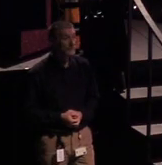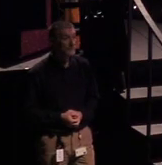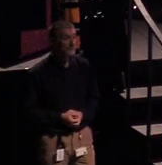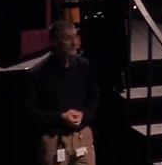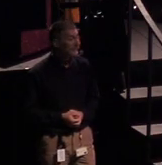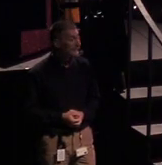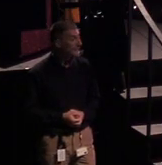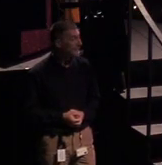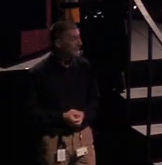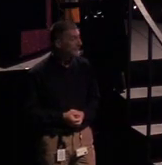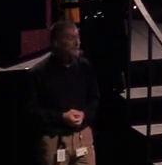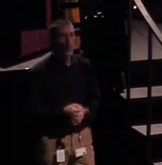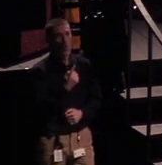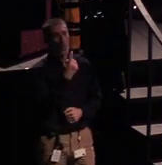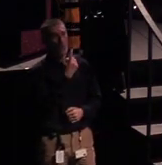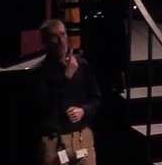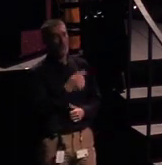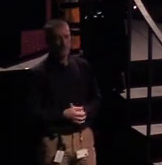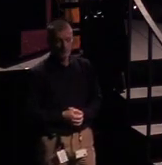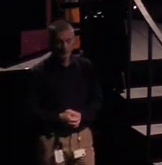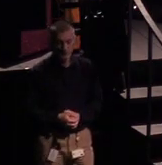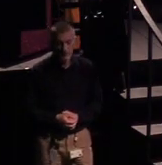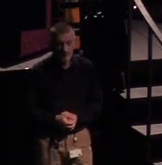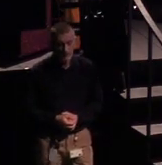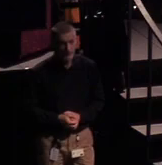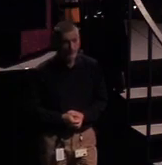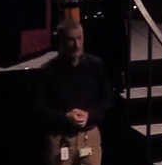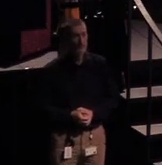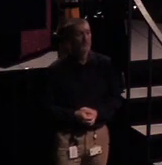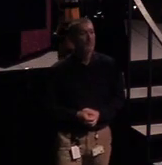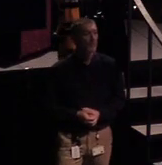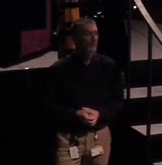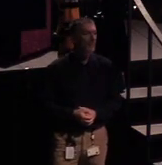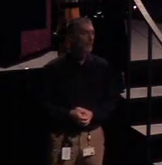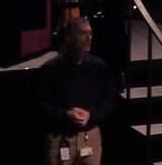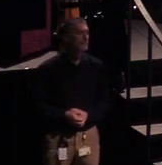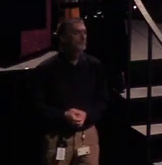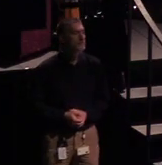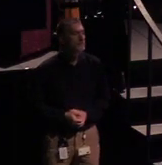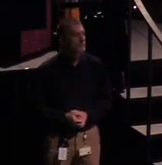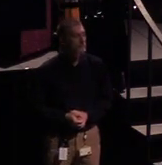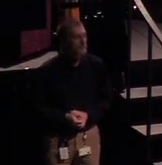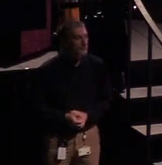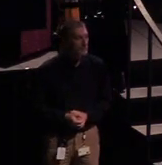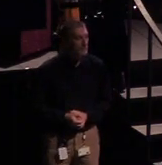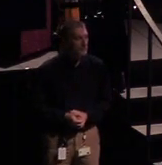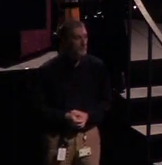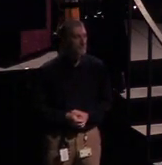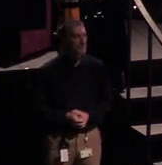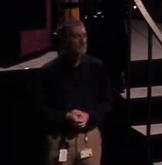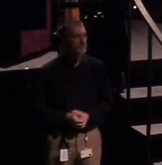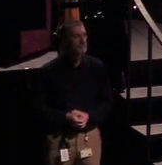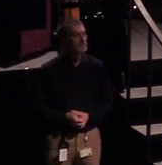okay I will take one more question there thank you I love cats pass the mic